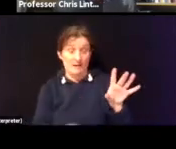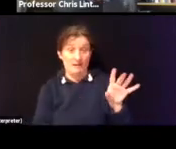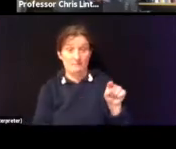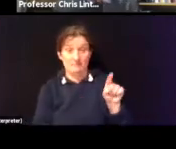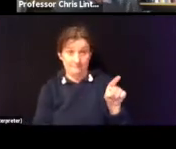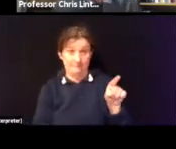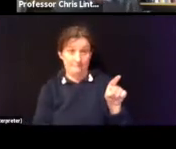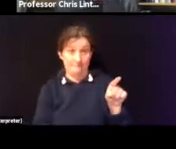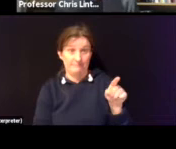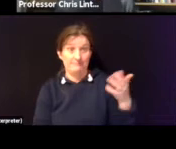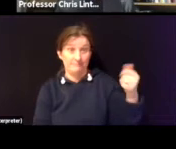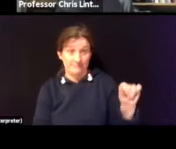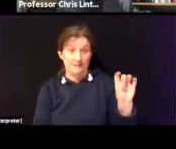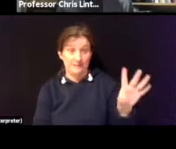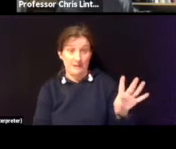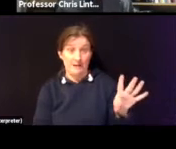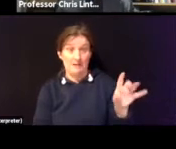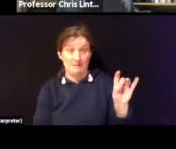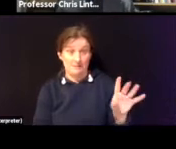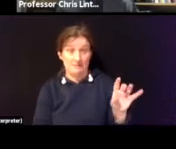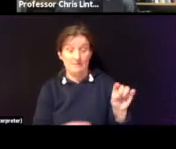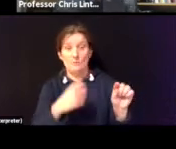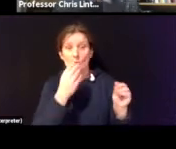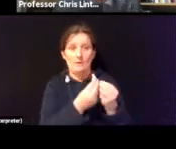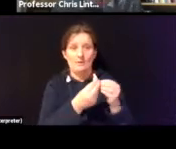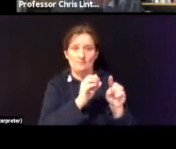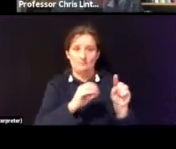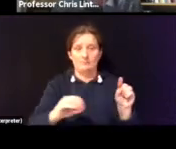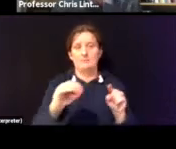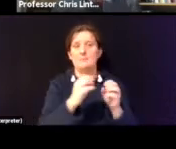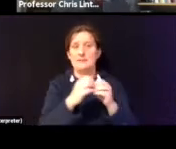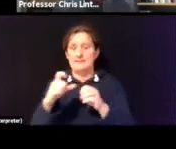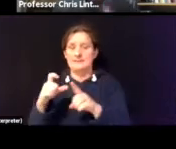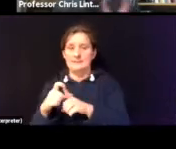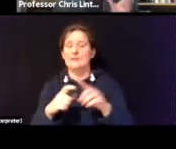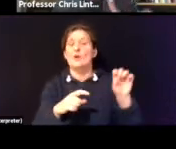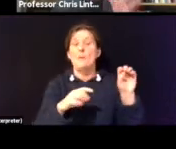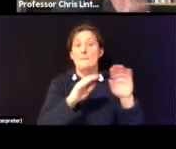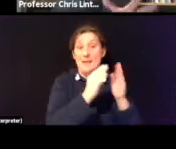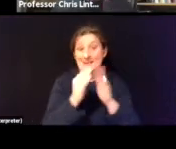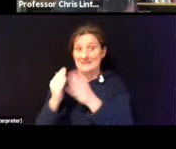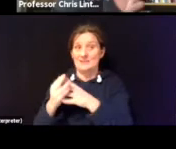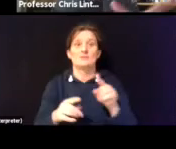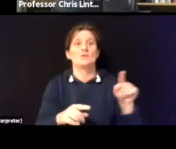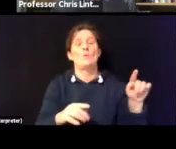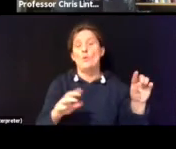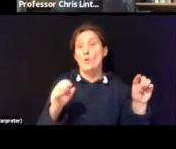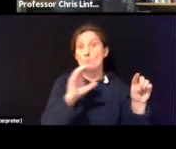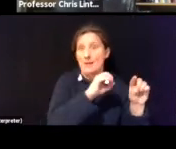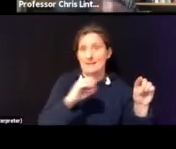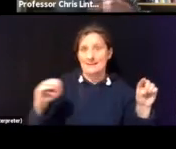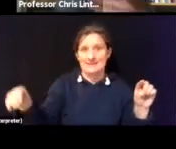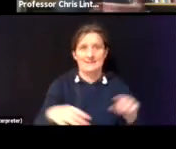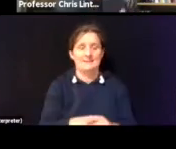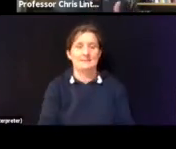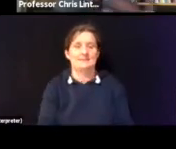TOI 905b, and TOI 451b, C, and D. And all of those were found by NASA's TESS